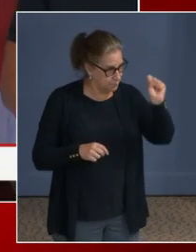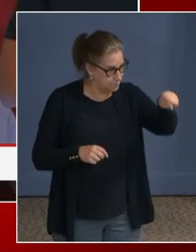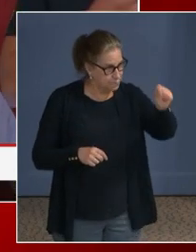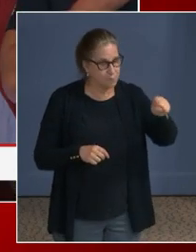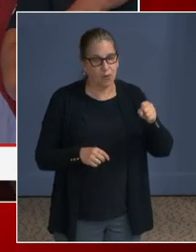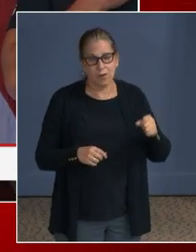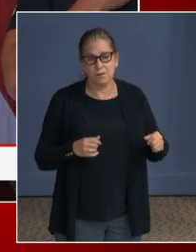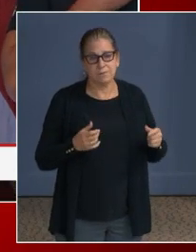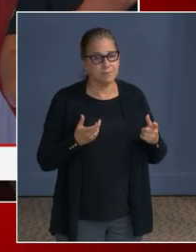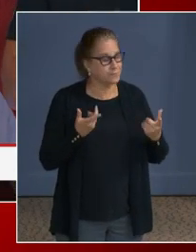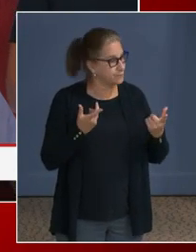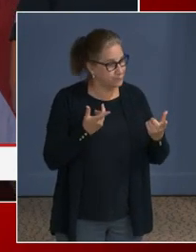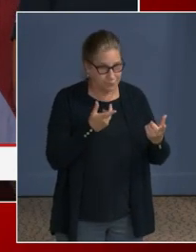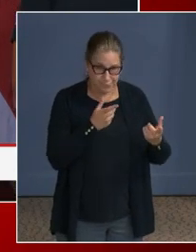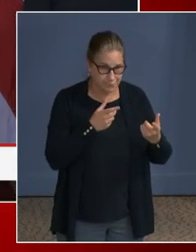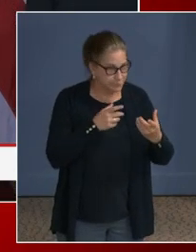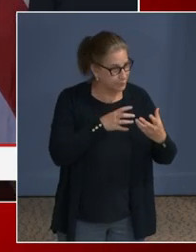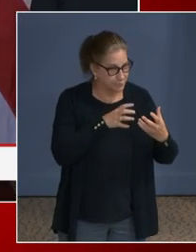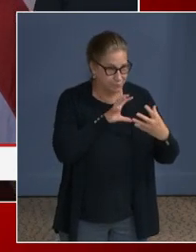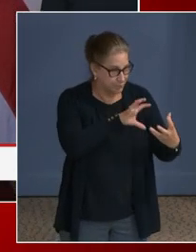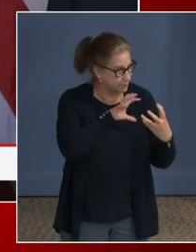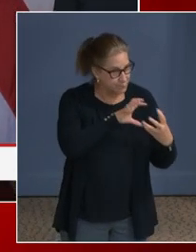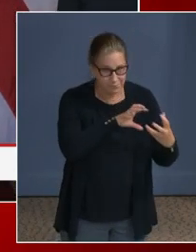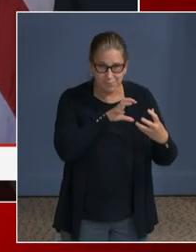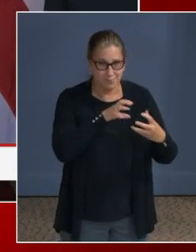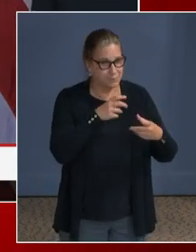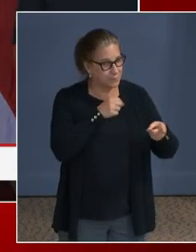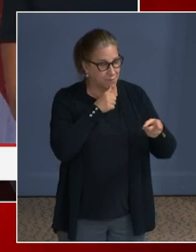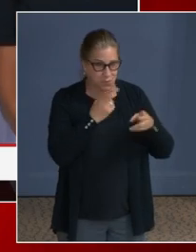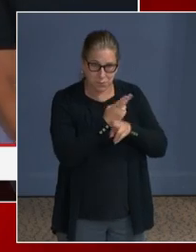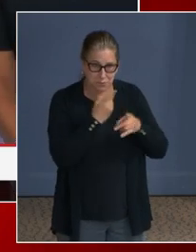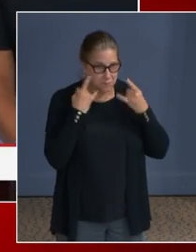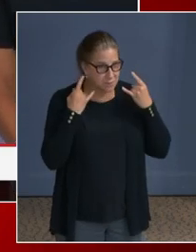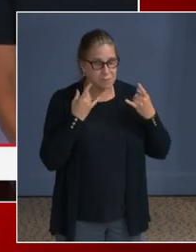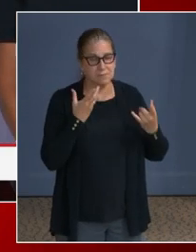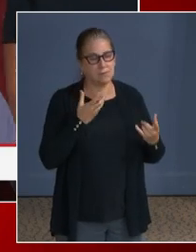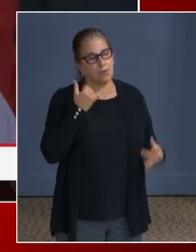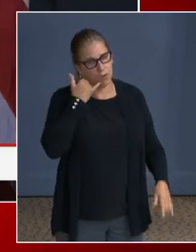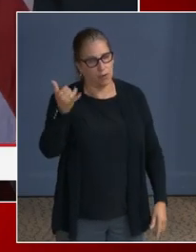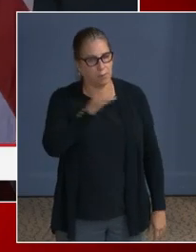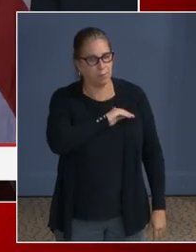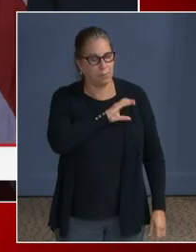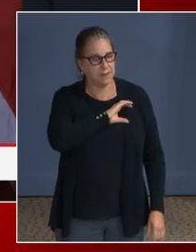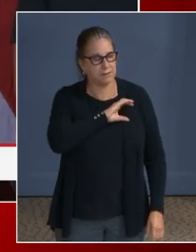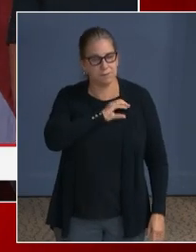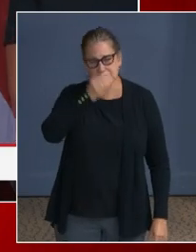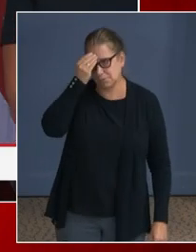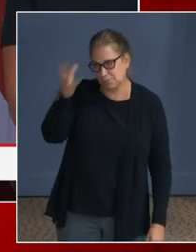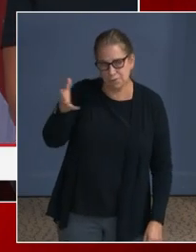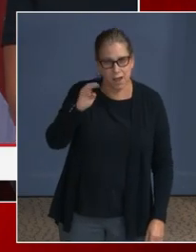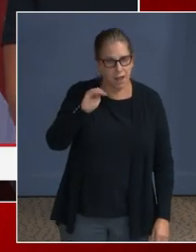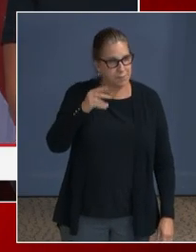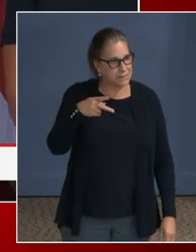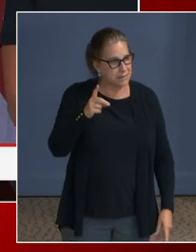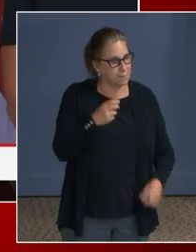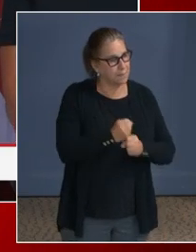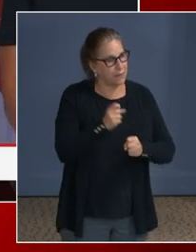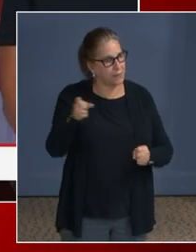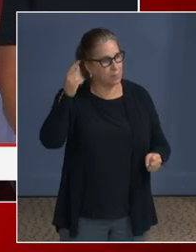MPD will enforce the mask order. MPD will be made aware of the complaint. They should call the police. Okay, well then